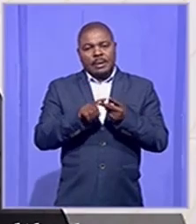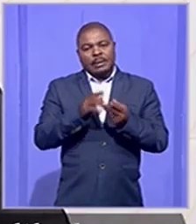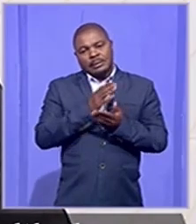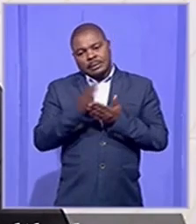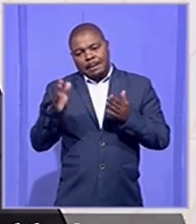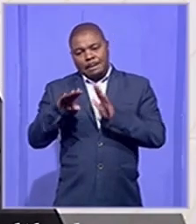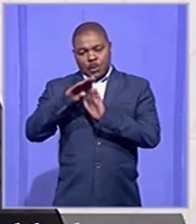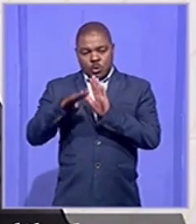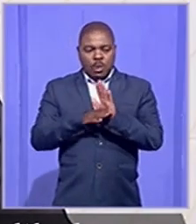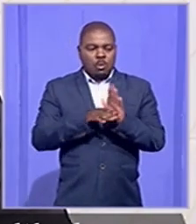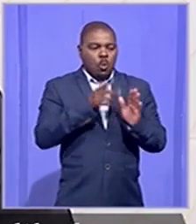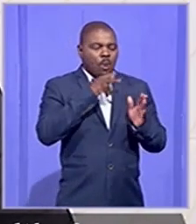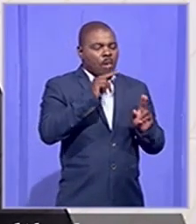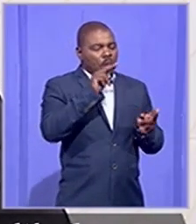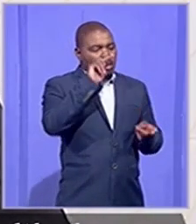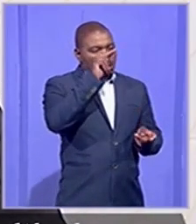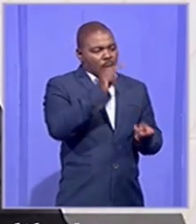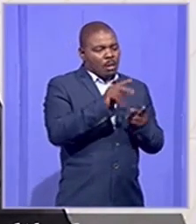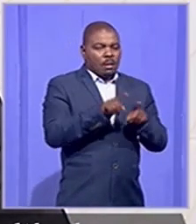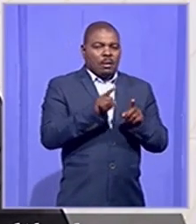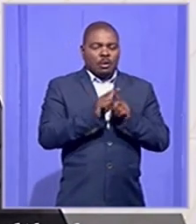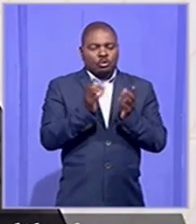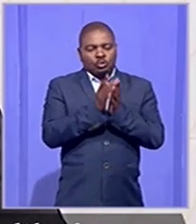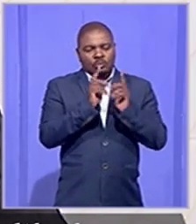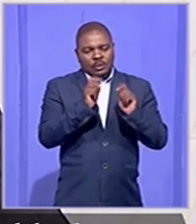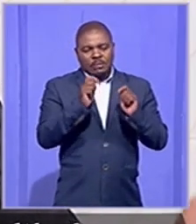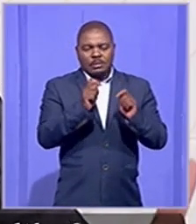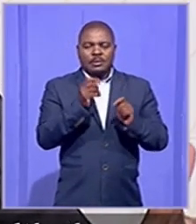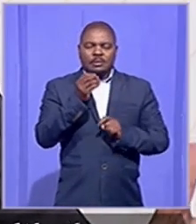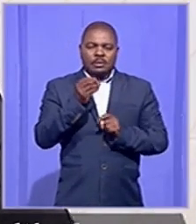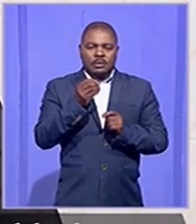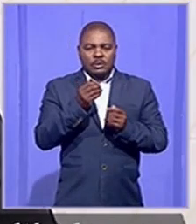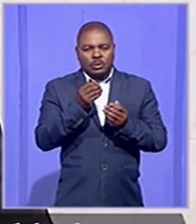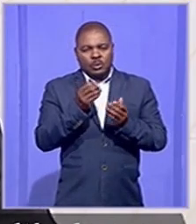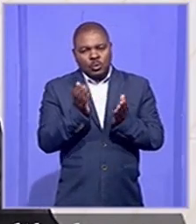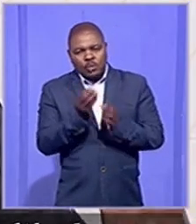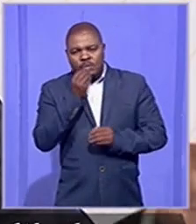certain programs, scholar transport, school nutrition,